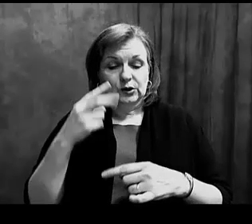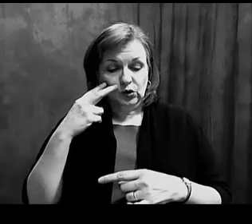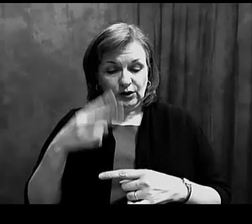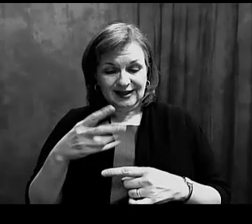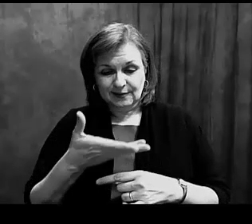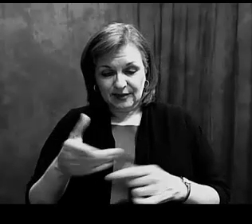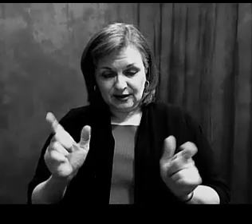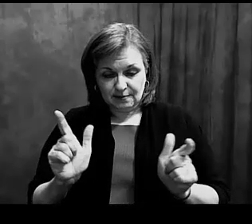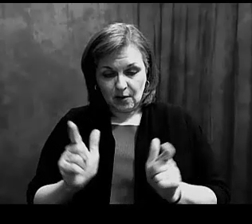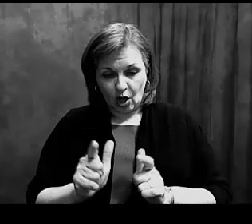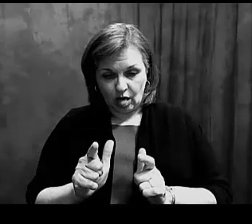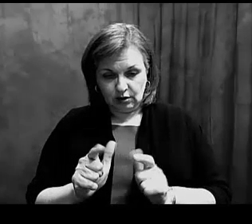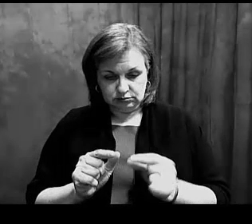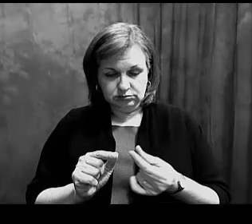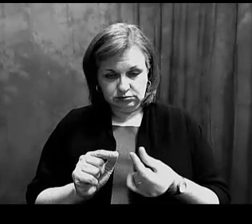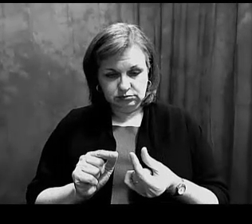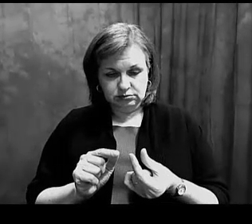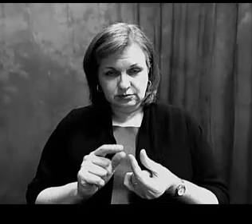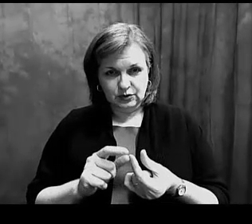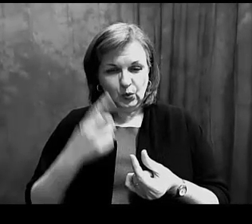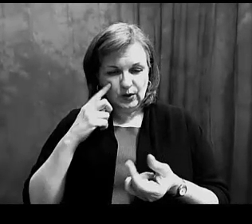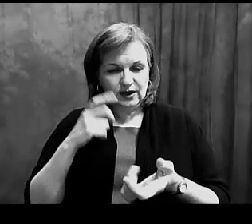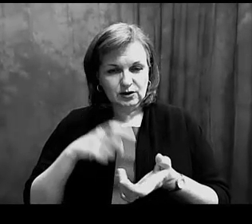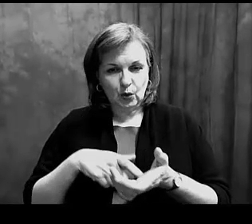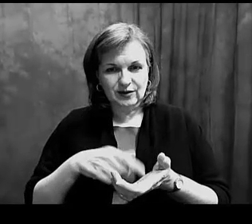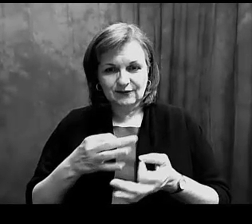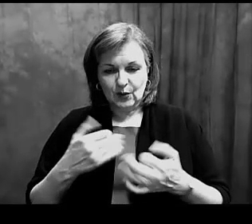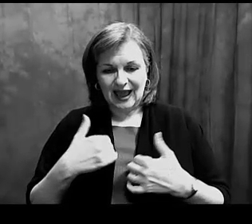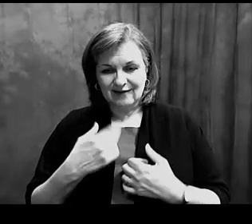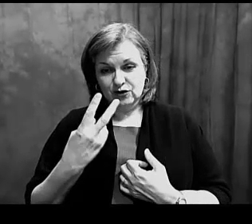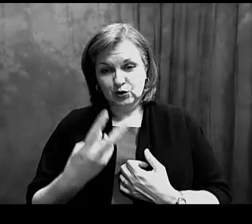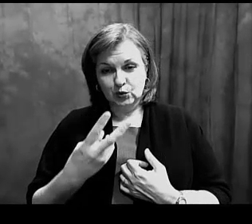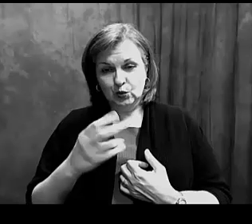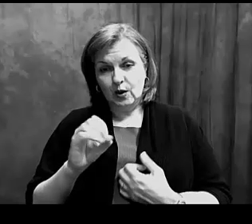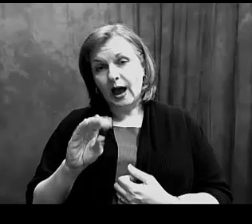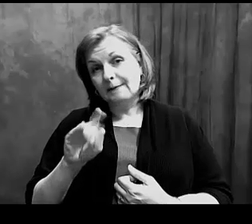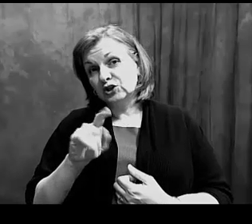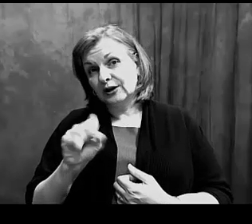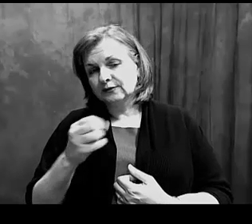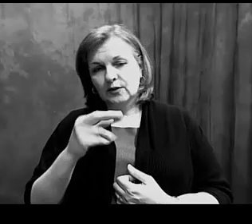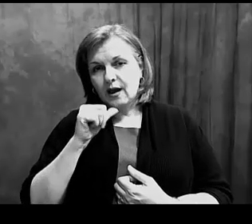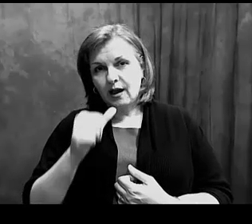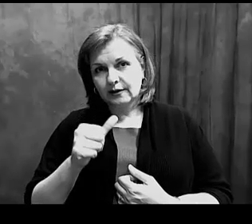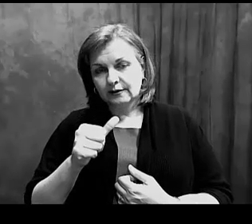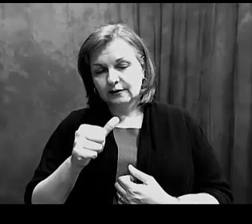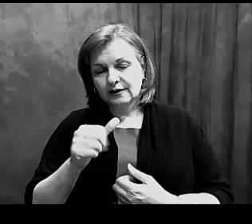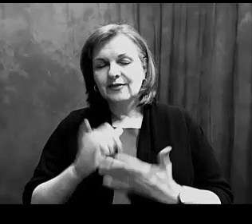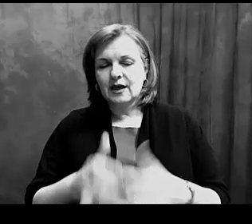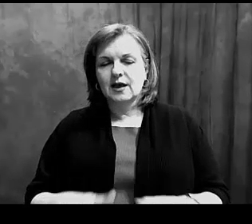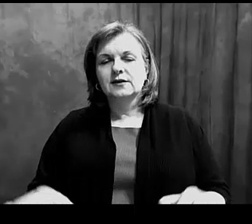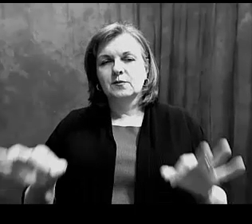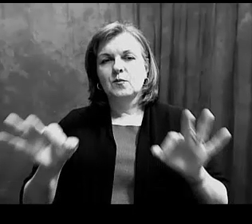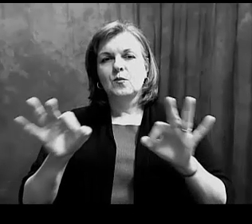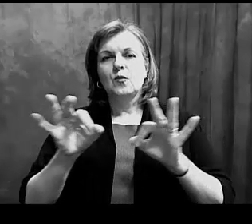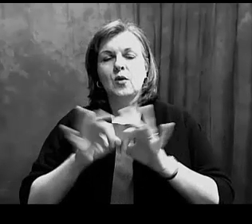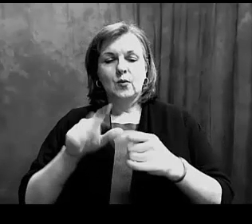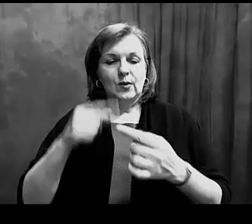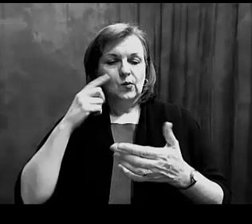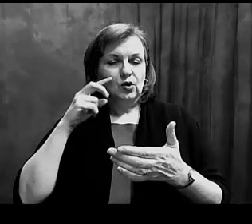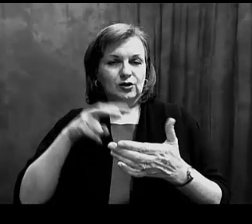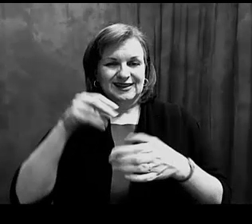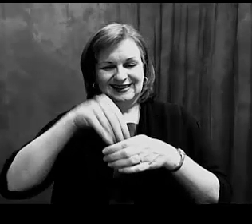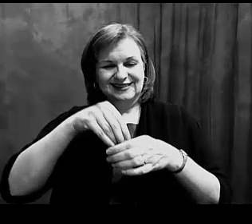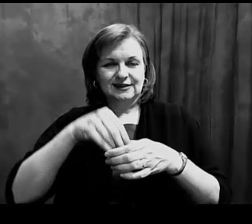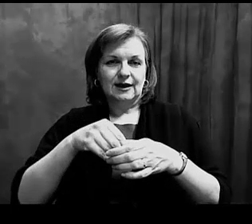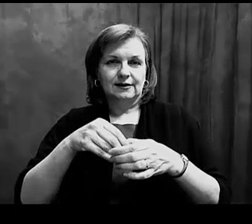something small that we can actually discern if there are two objects there, if there really are. This becomes important when we're trying to